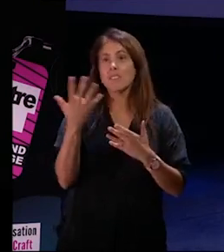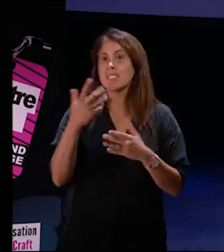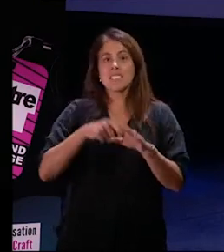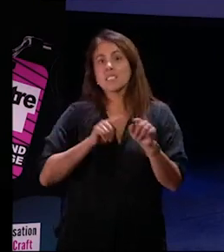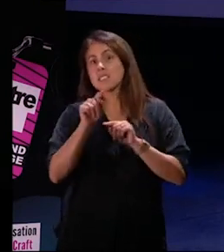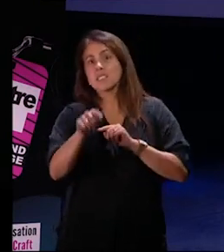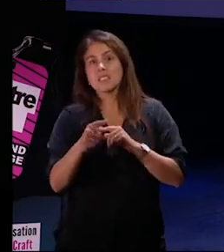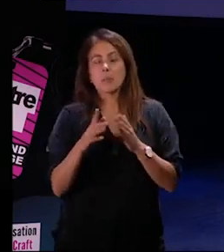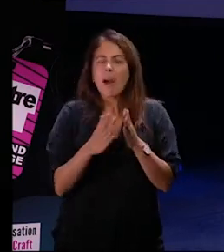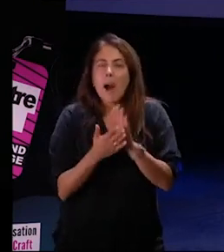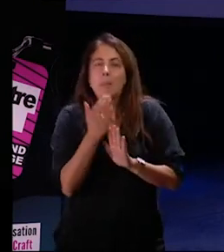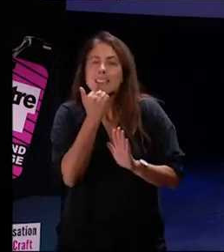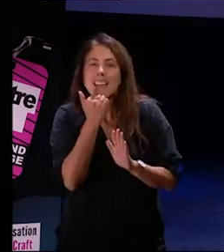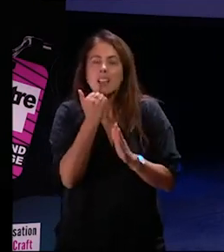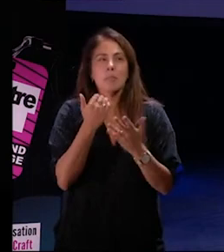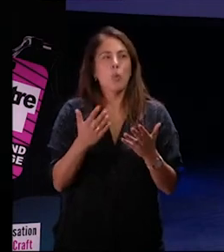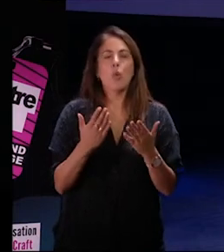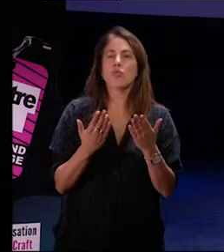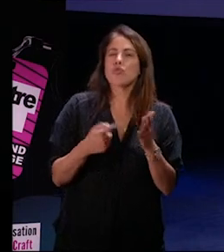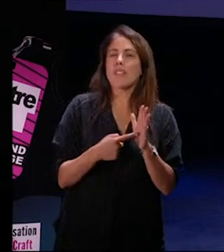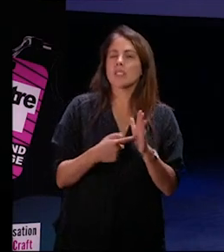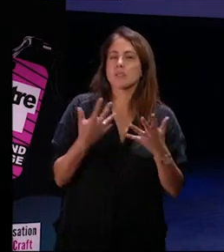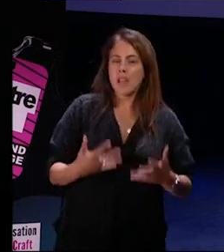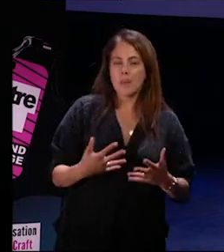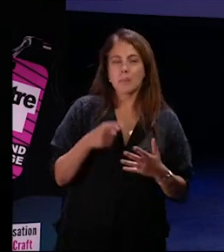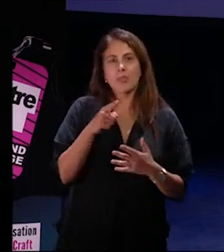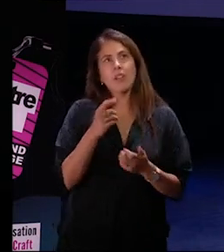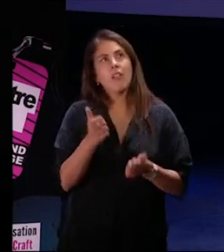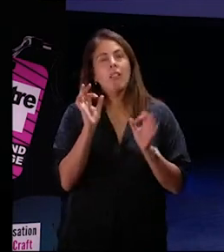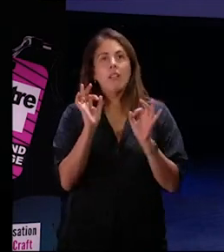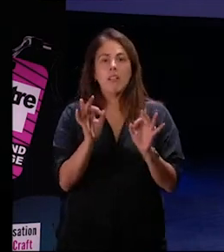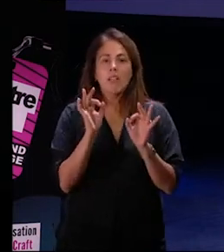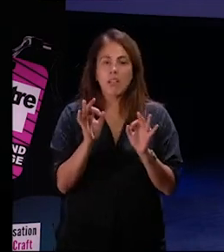with updated cast and make it more relevant. And that's the great thing about having